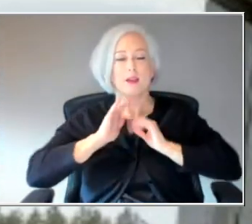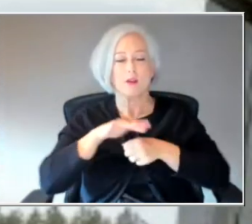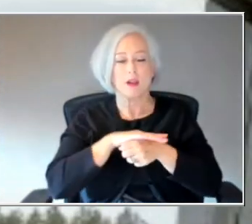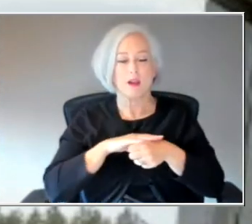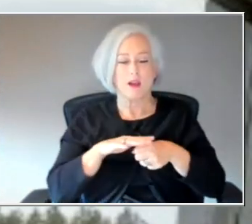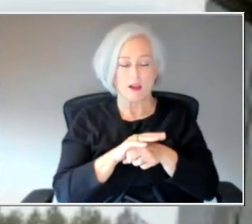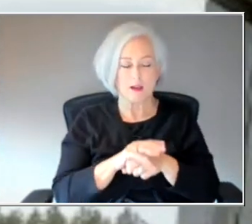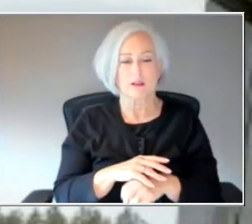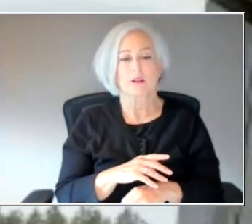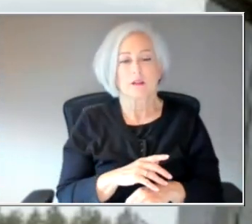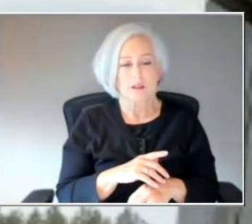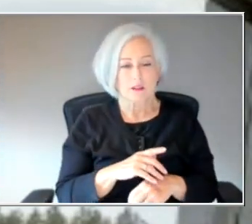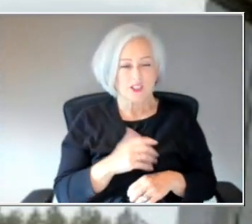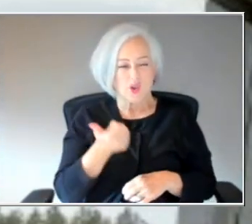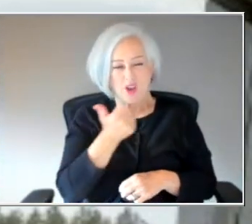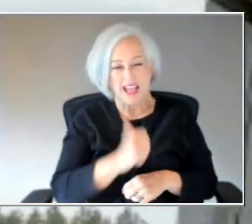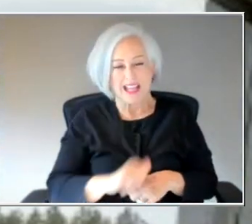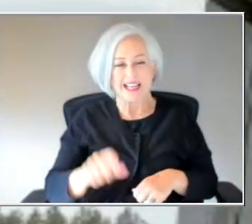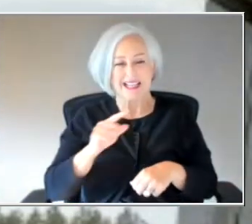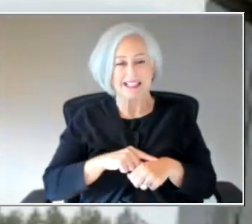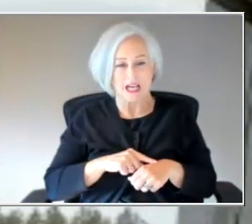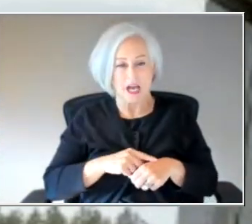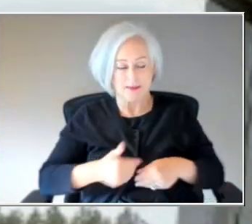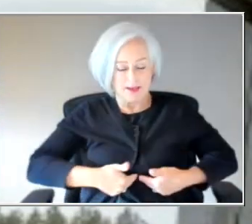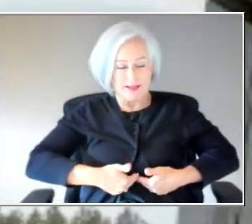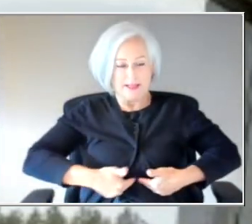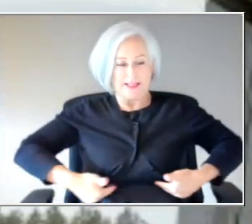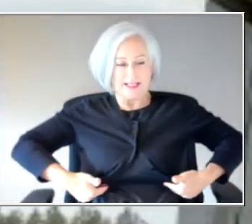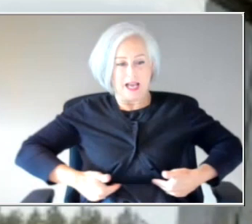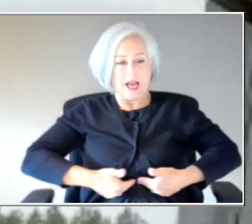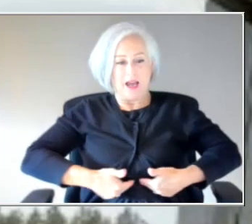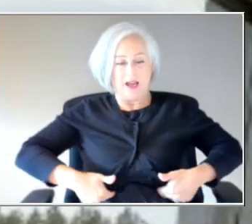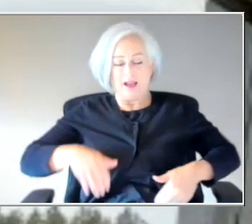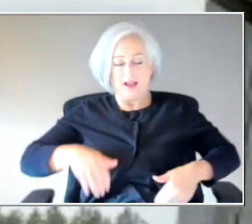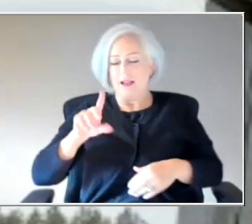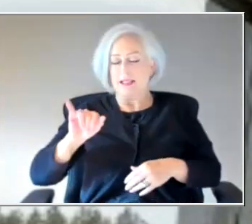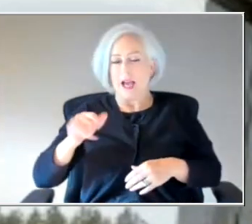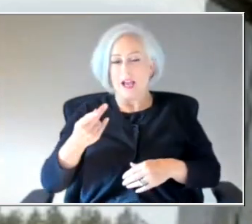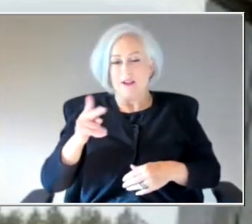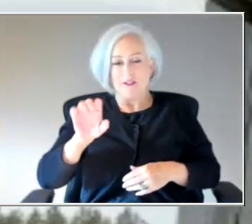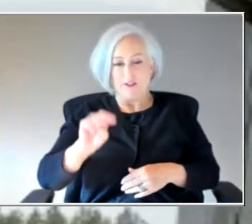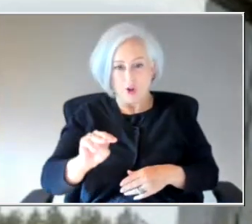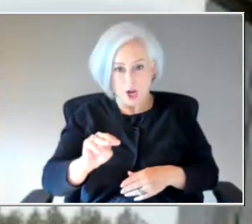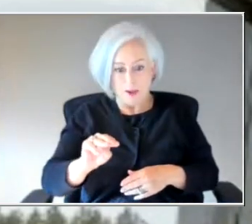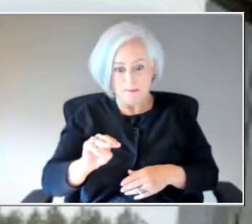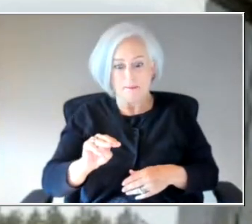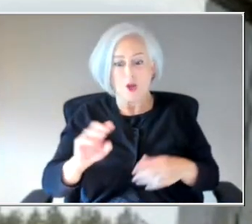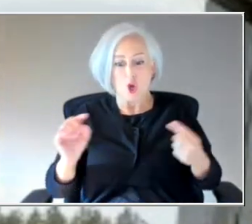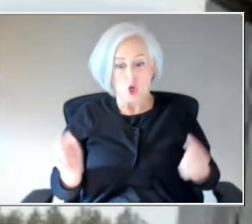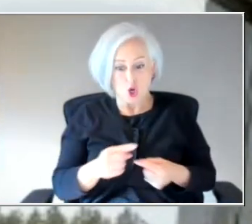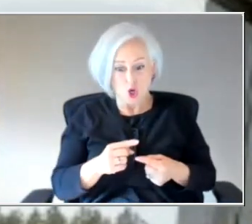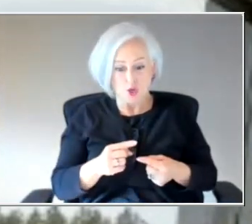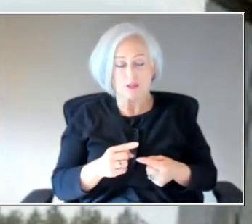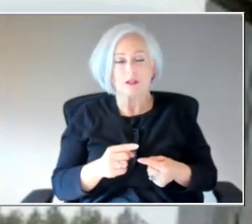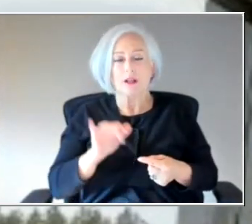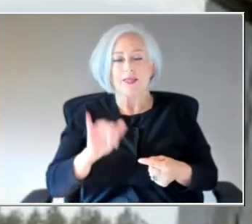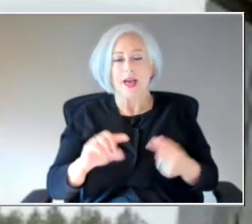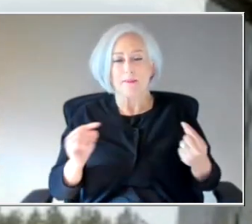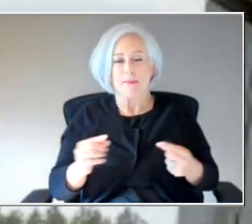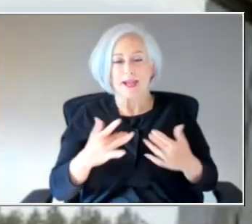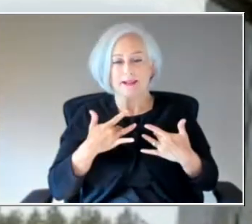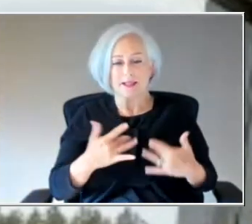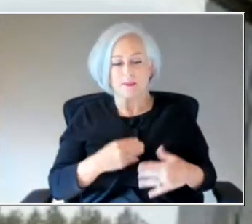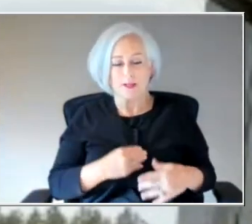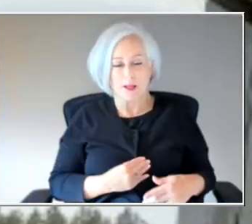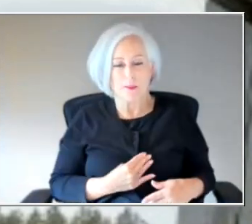When you have an injury or irritation of the diaphragm, it'll refer up to your shoulder. So usually after laparoscopic surgery or surgery blowing up